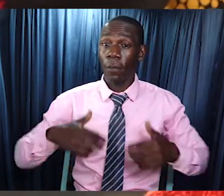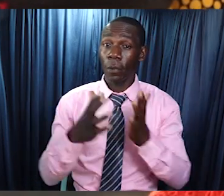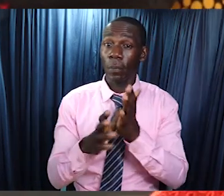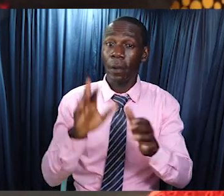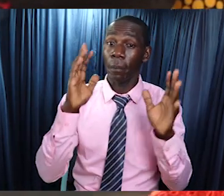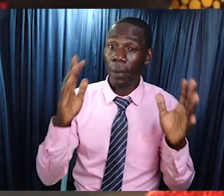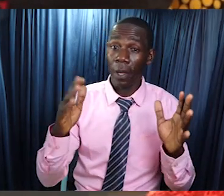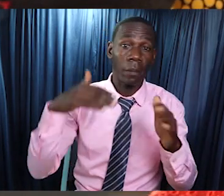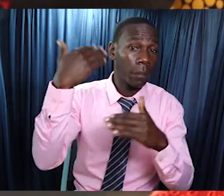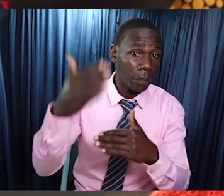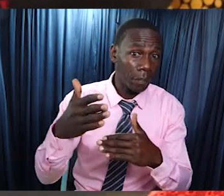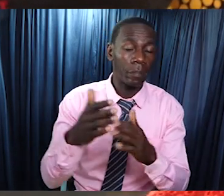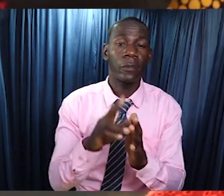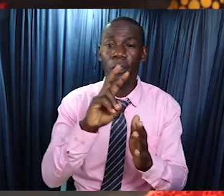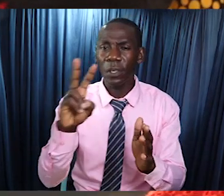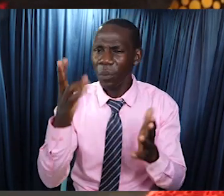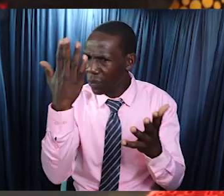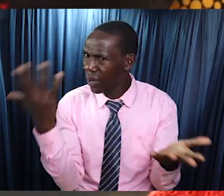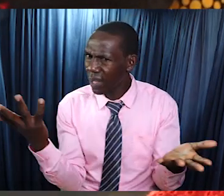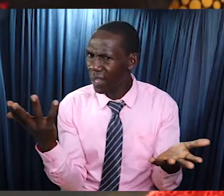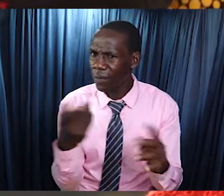vinatoka wapi? In life will be defeated not knowing the reason.